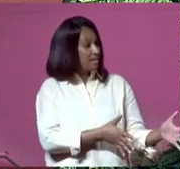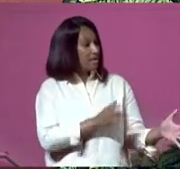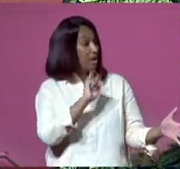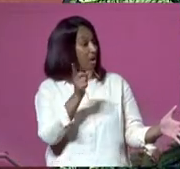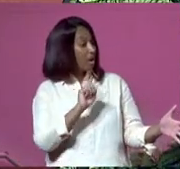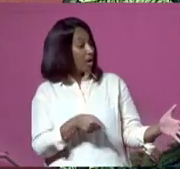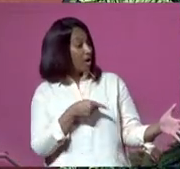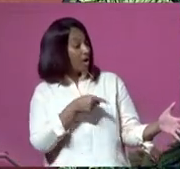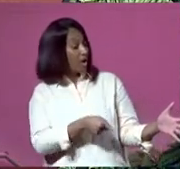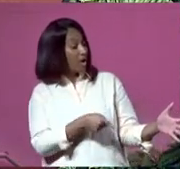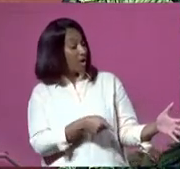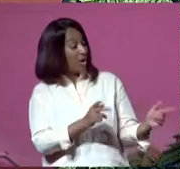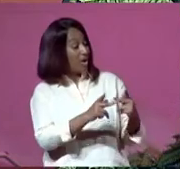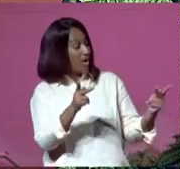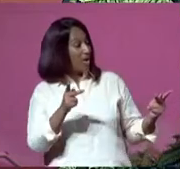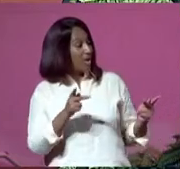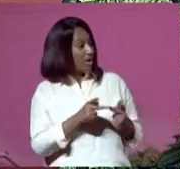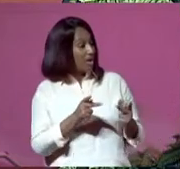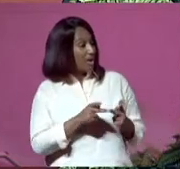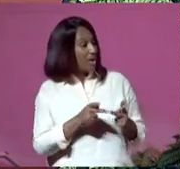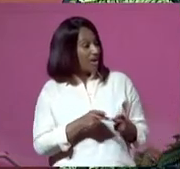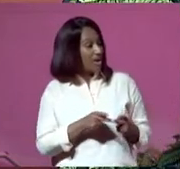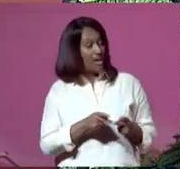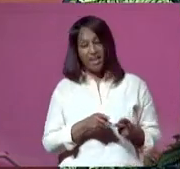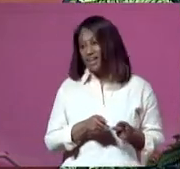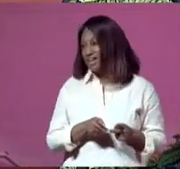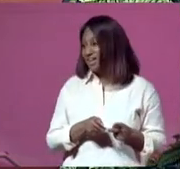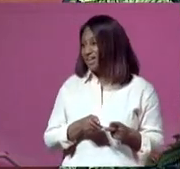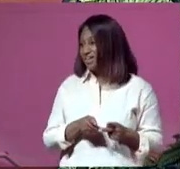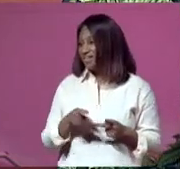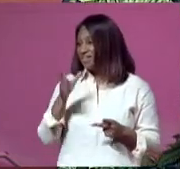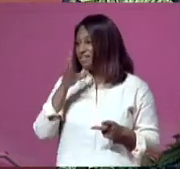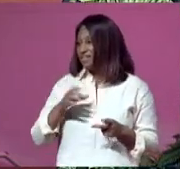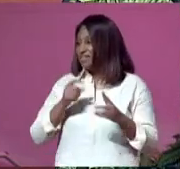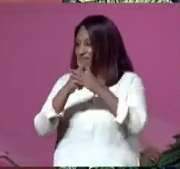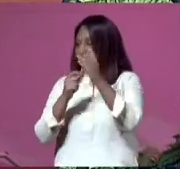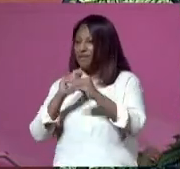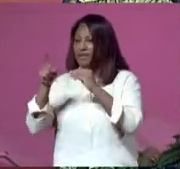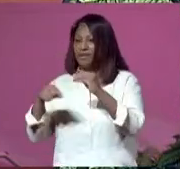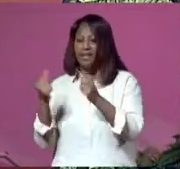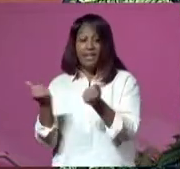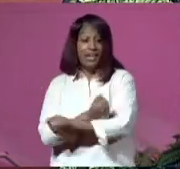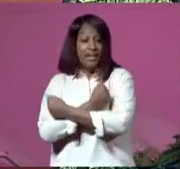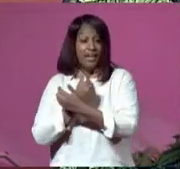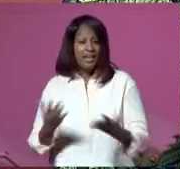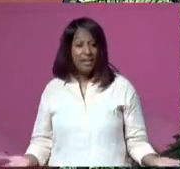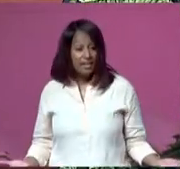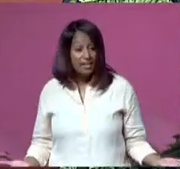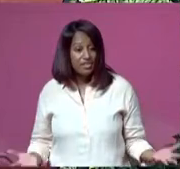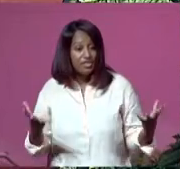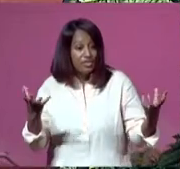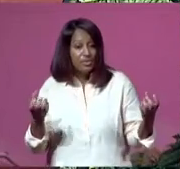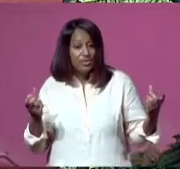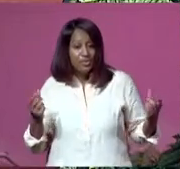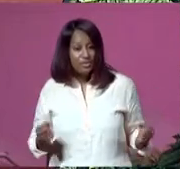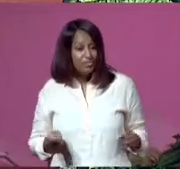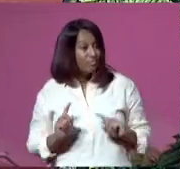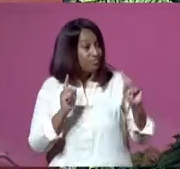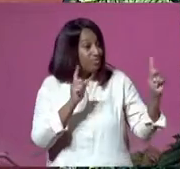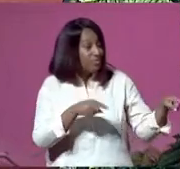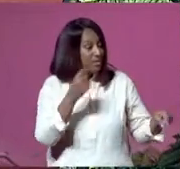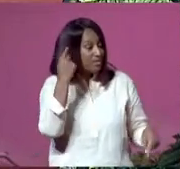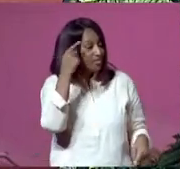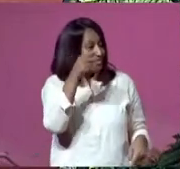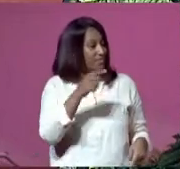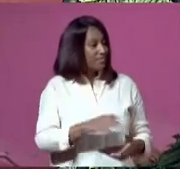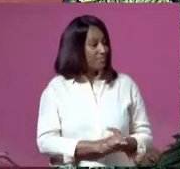was. Don't miss it. She forgot about everything she came there for. Jesus, God